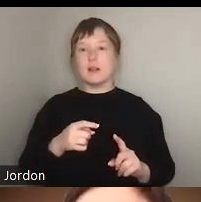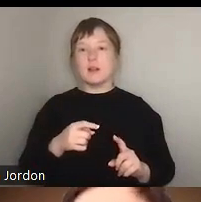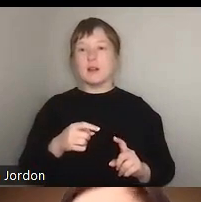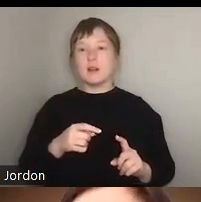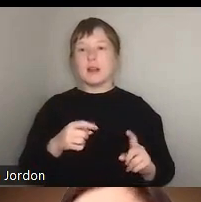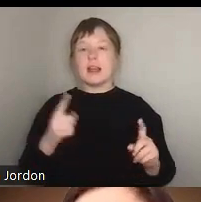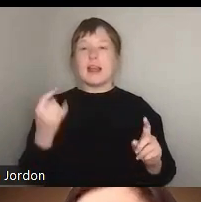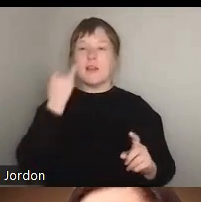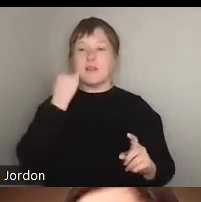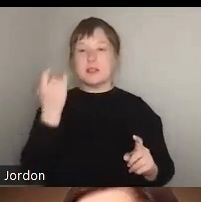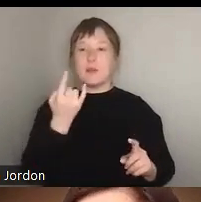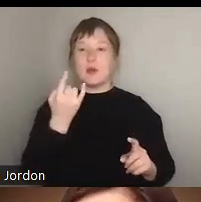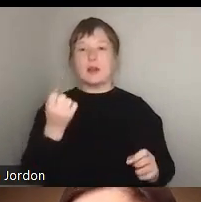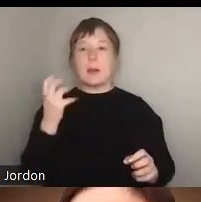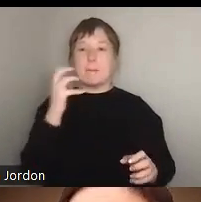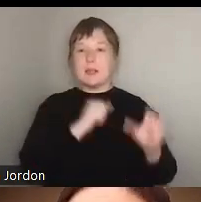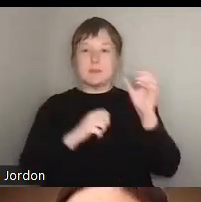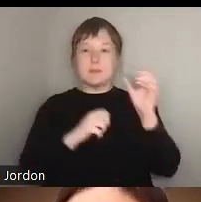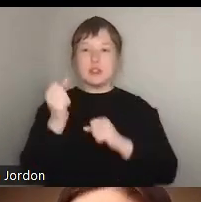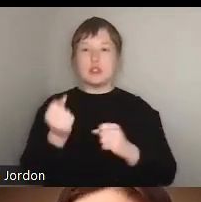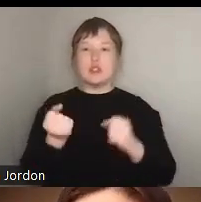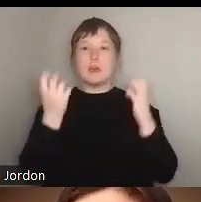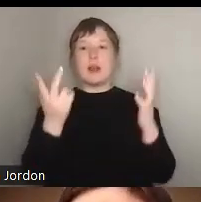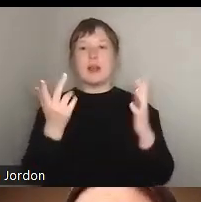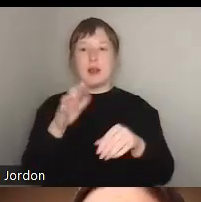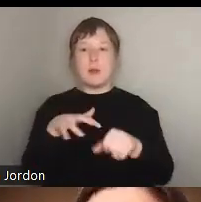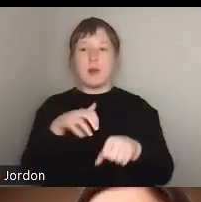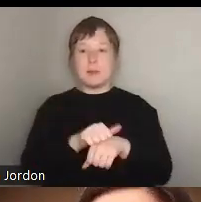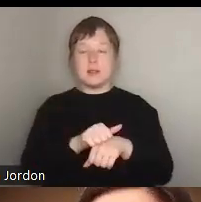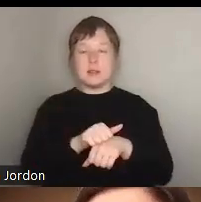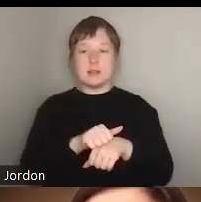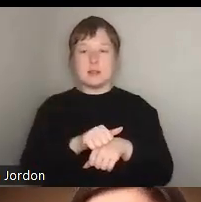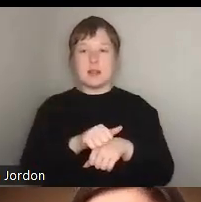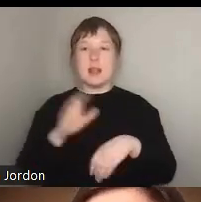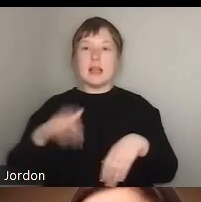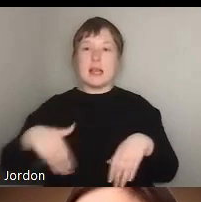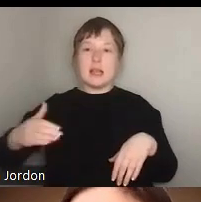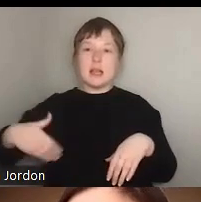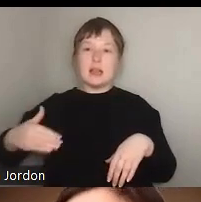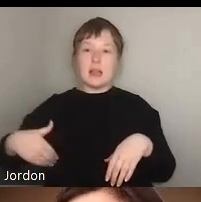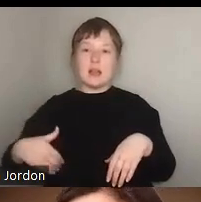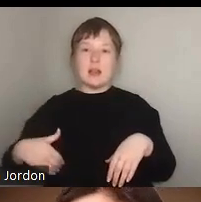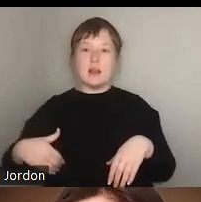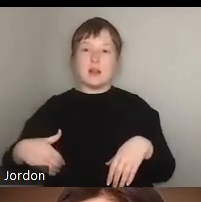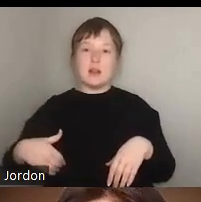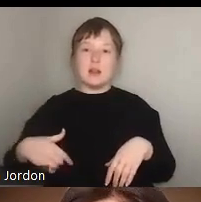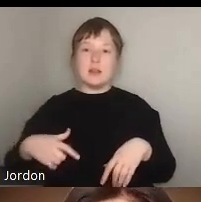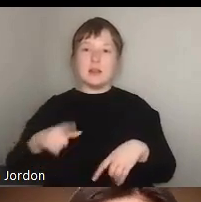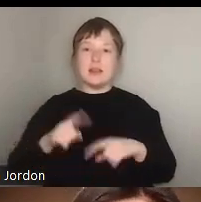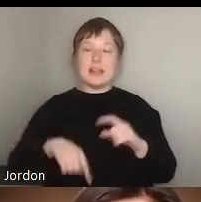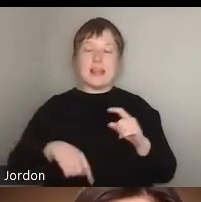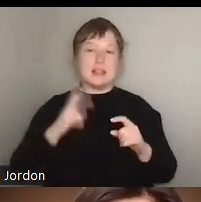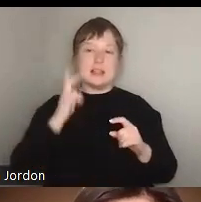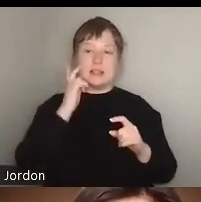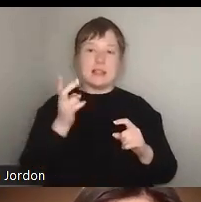if somebody misses too many appointments in a row, or if they're late too many times, they will no longer see that person.